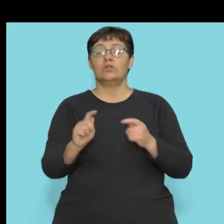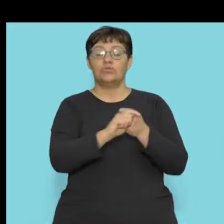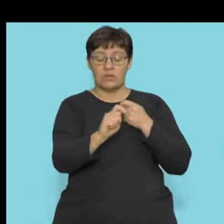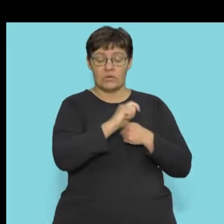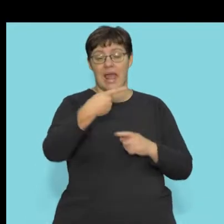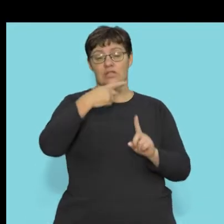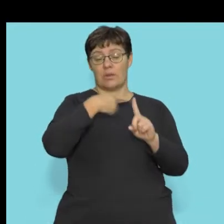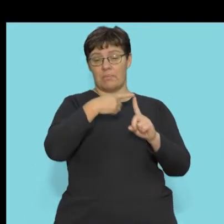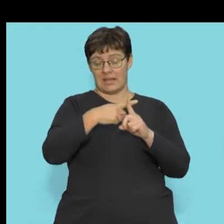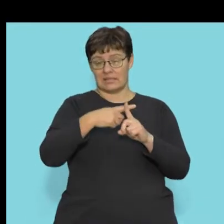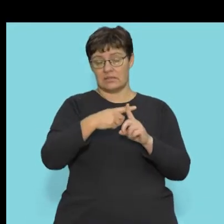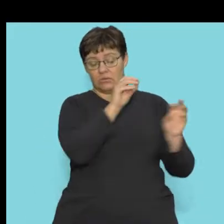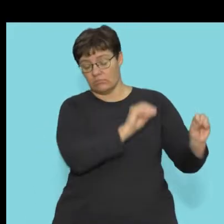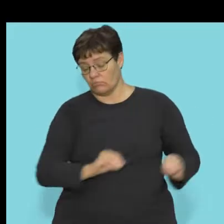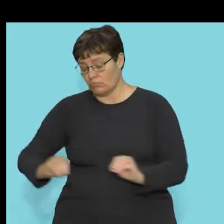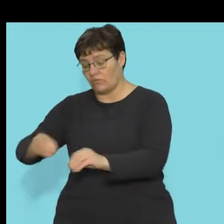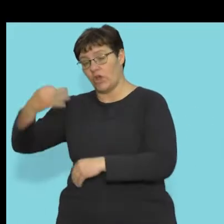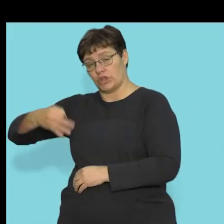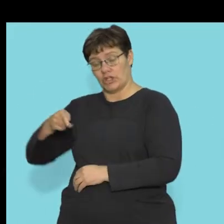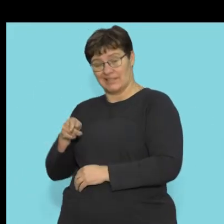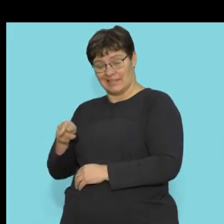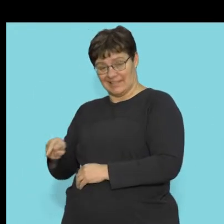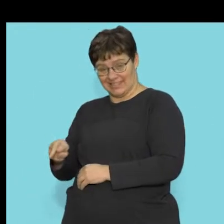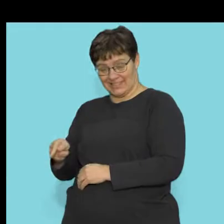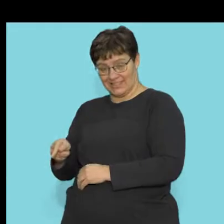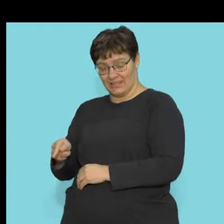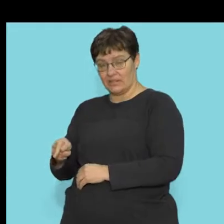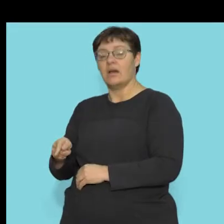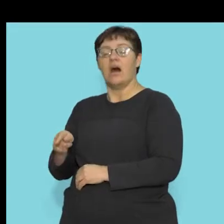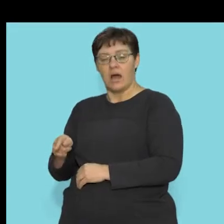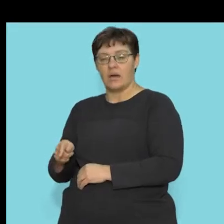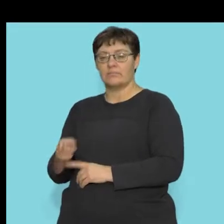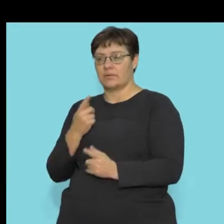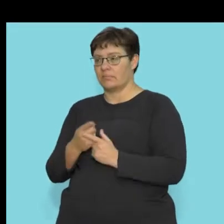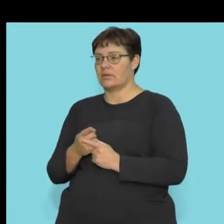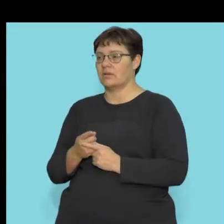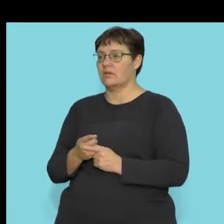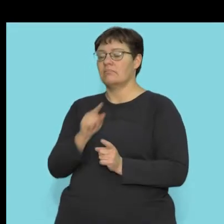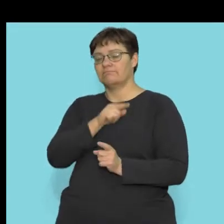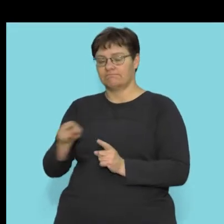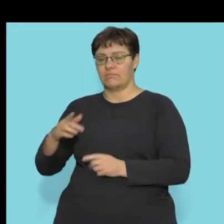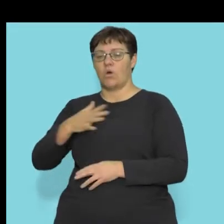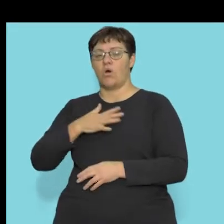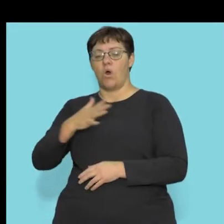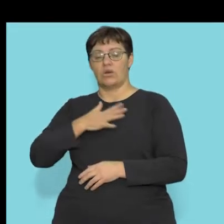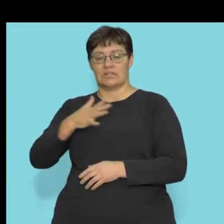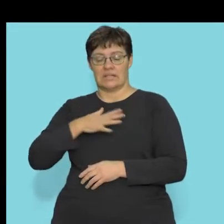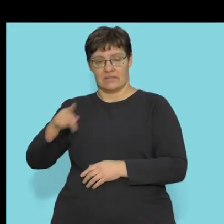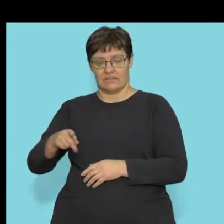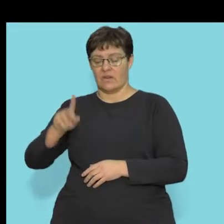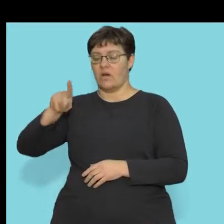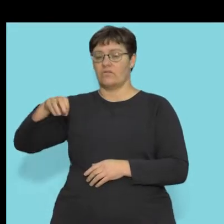Transports hydrogen atoms to the third stage, which we see here, and that goes to the third stage of